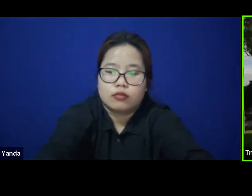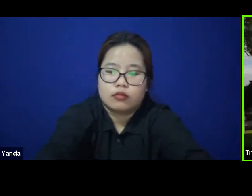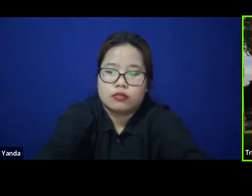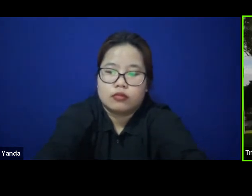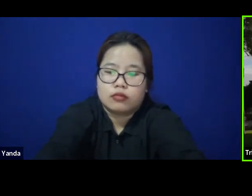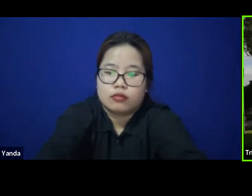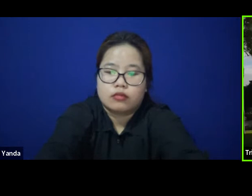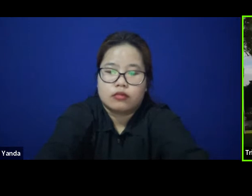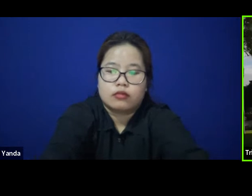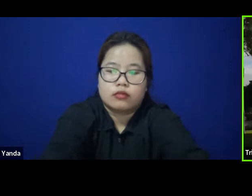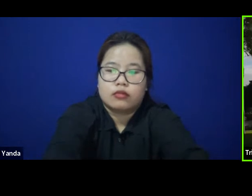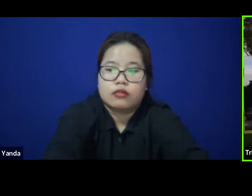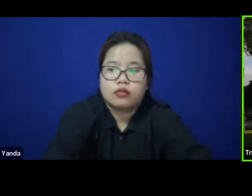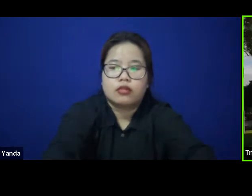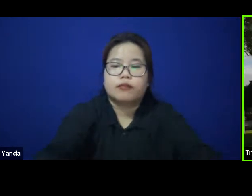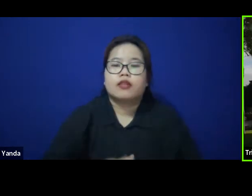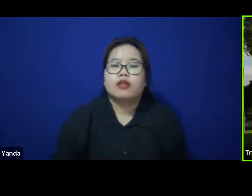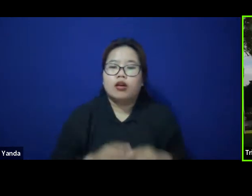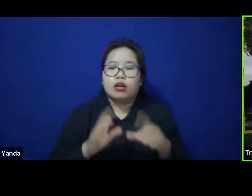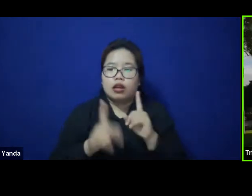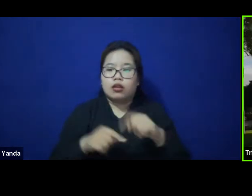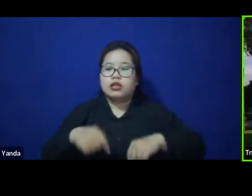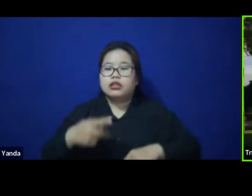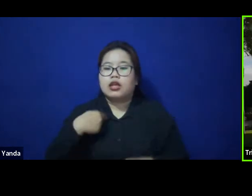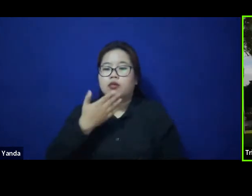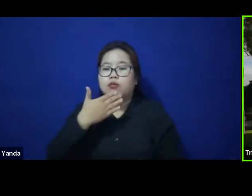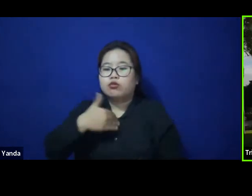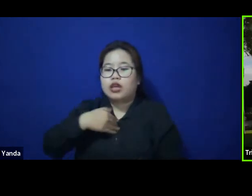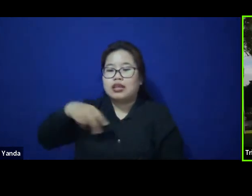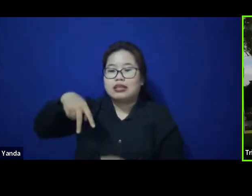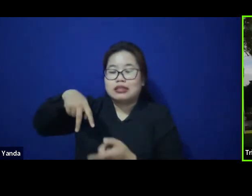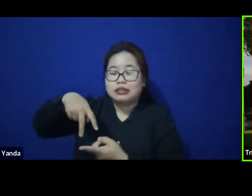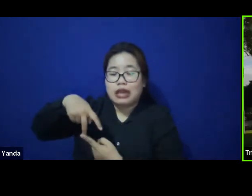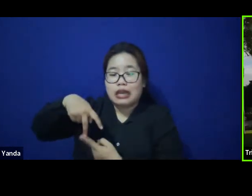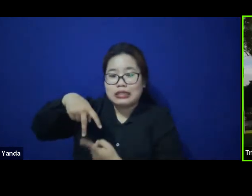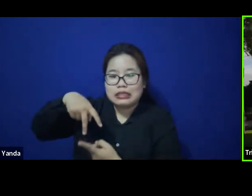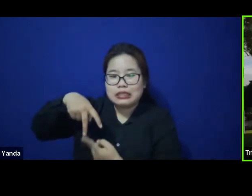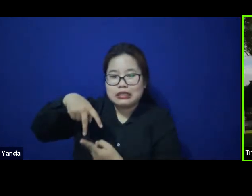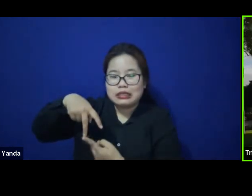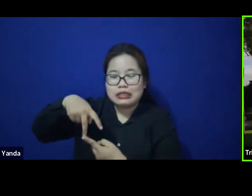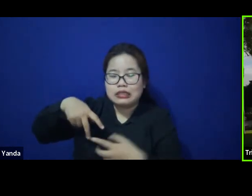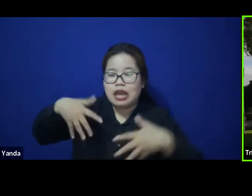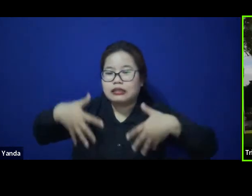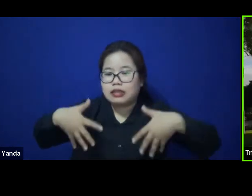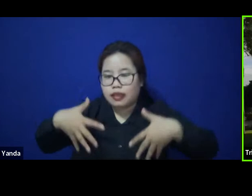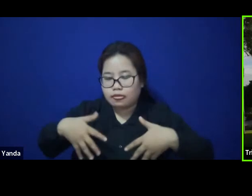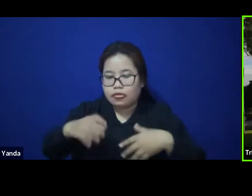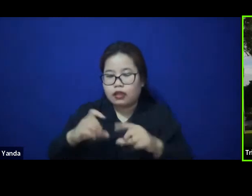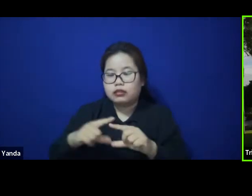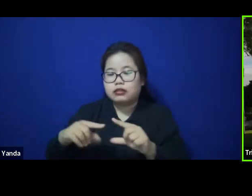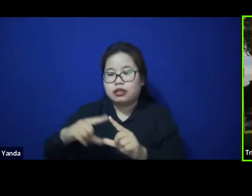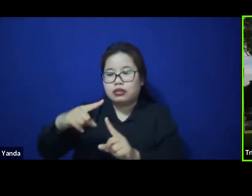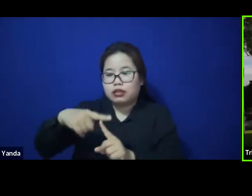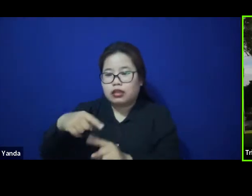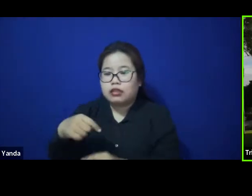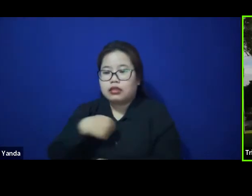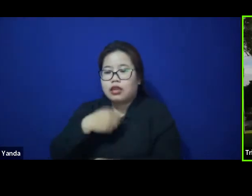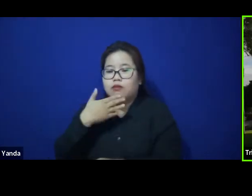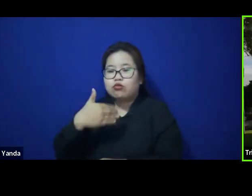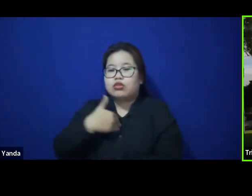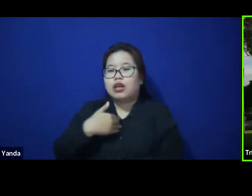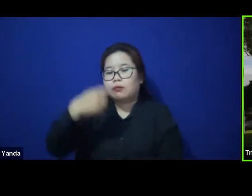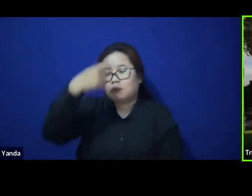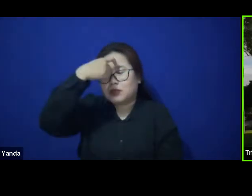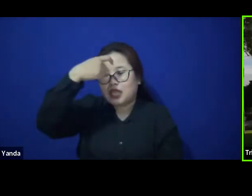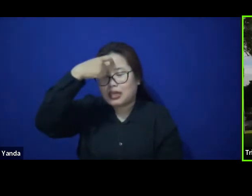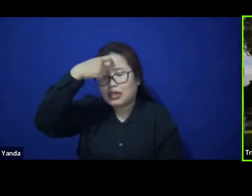leg is paralysed, and I have chronic lung disease. So my left leg is